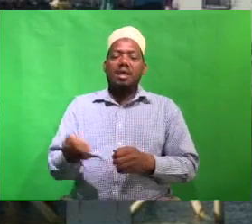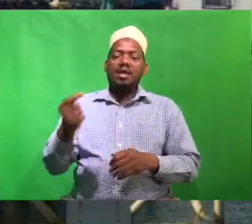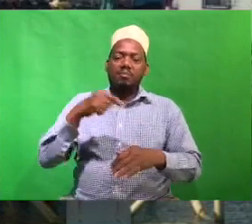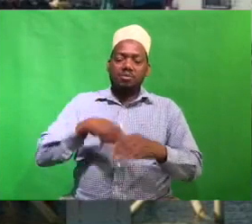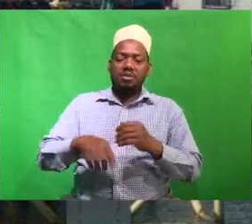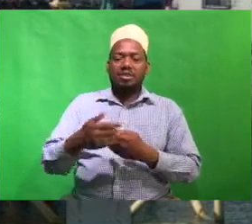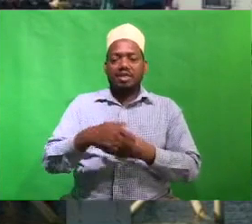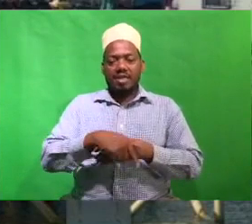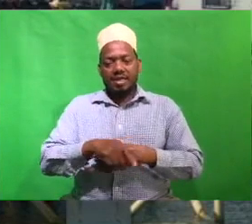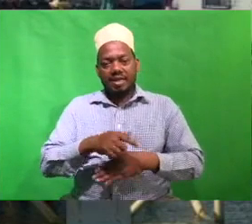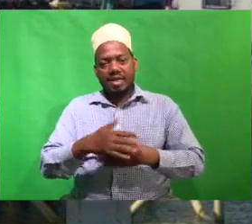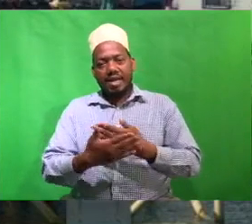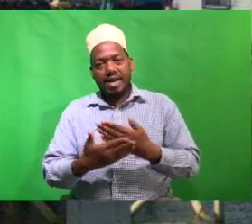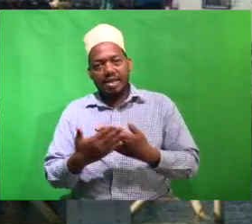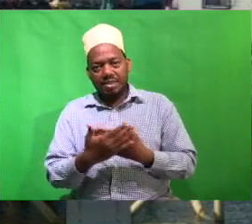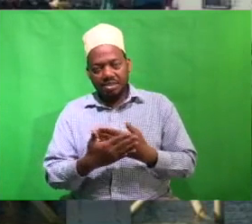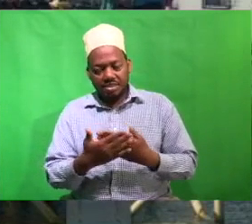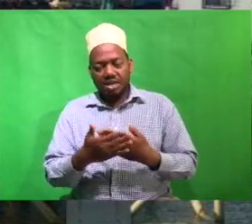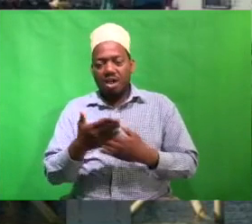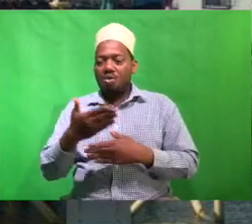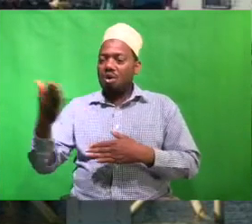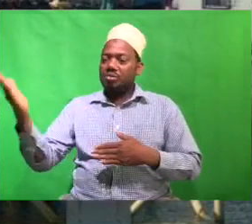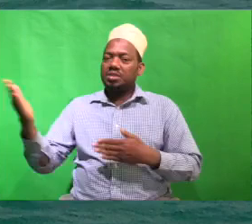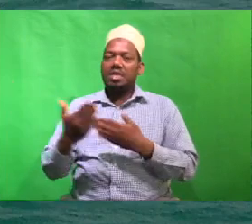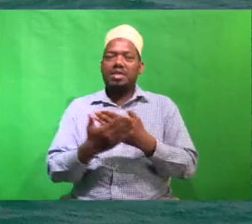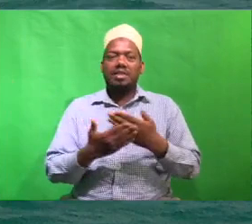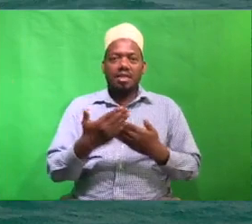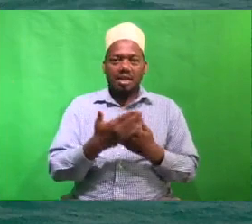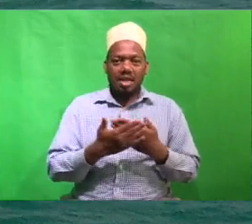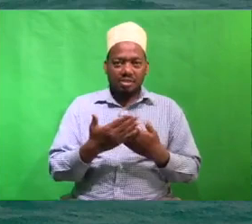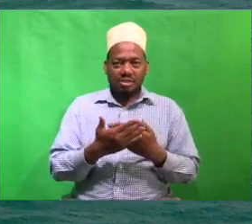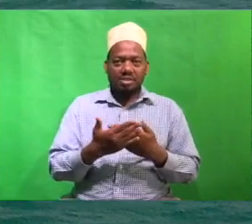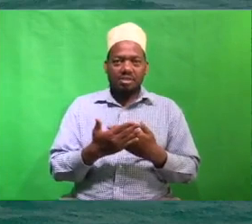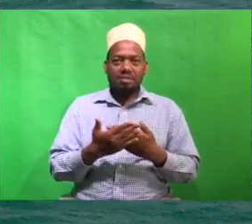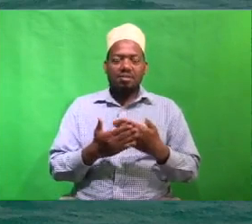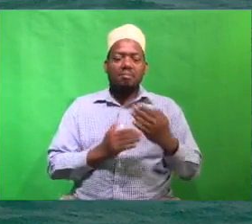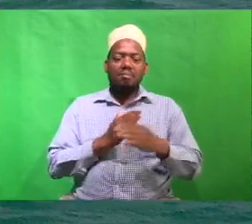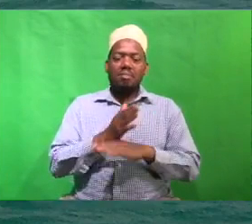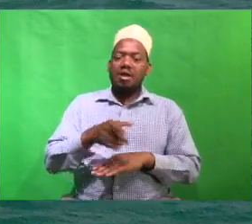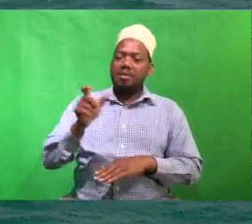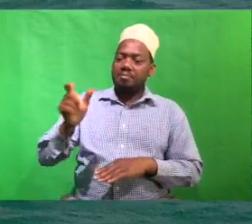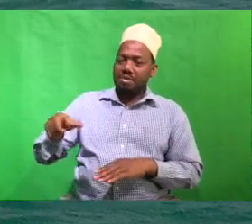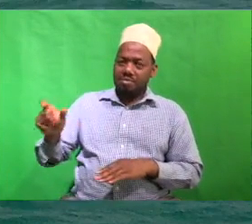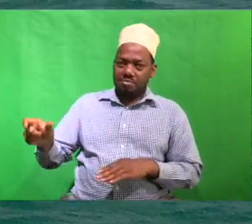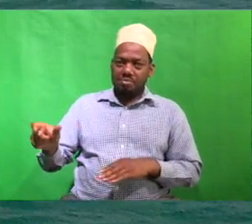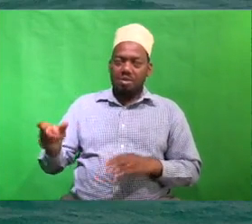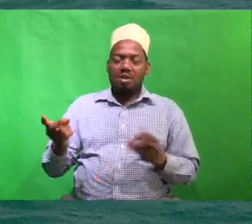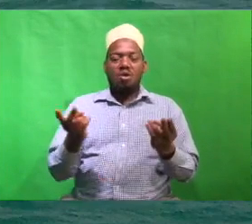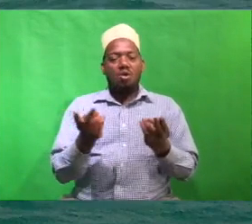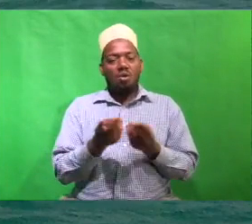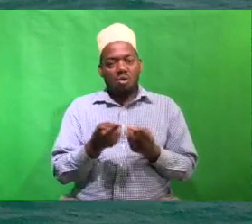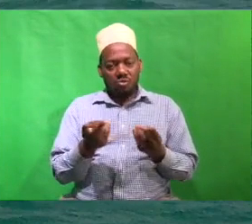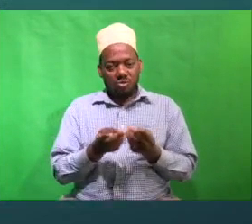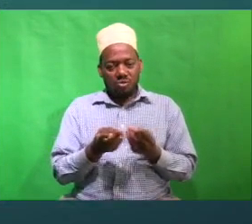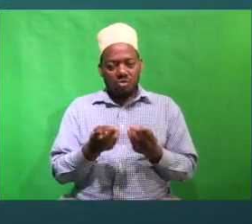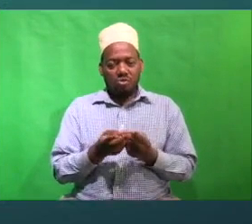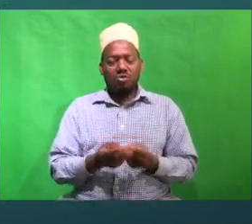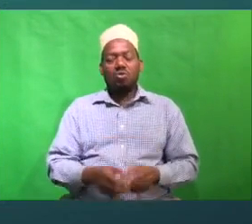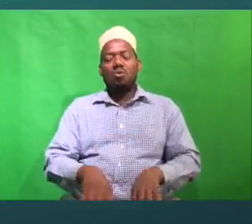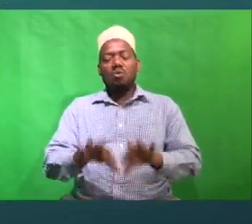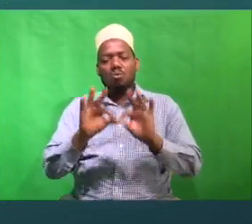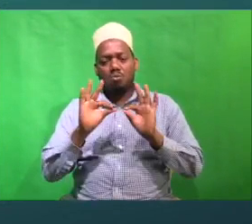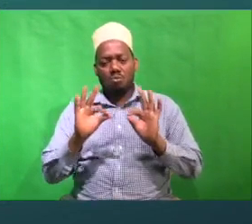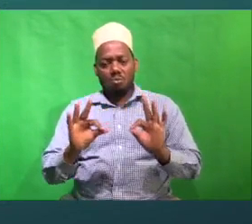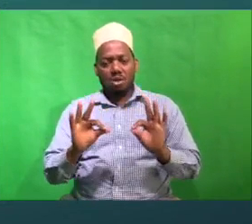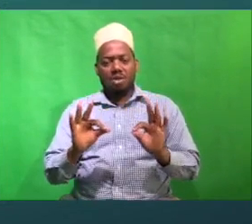importing in the country and exporting outside the country, all is planned by people. Also, the quality of good in